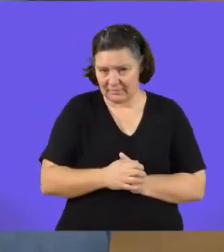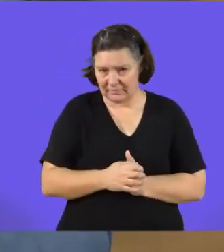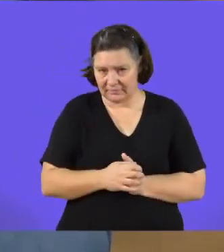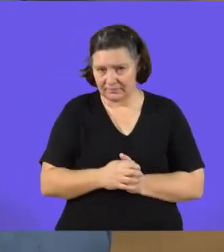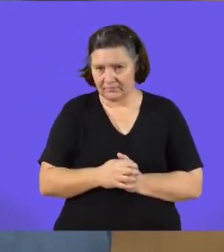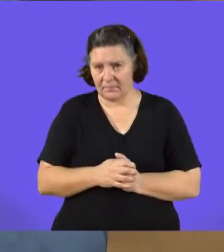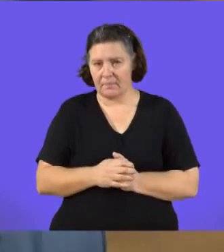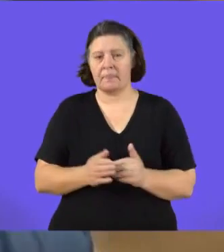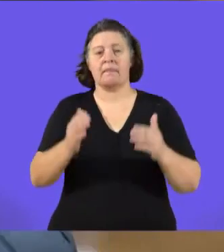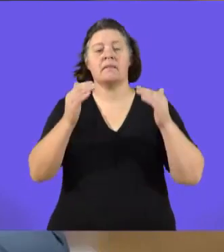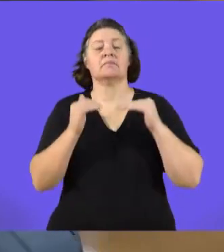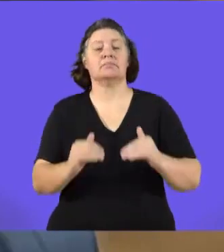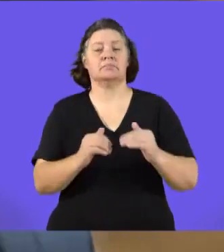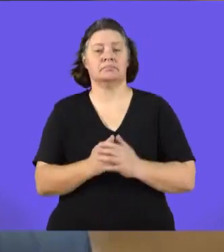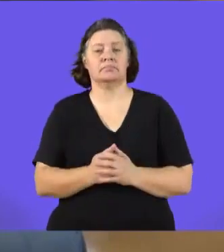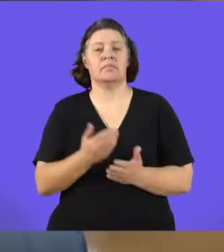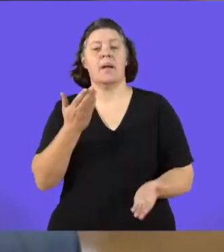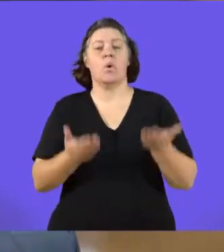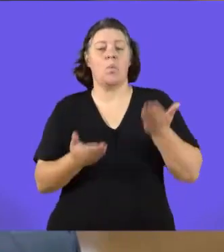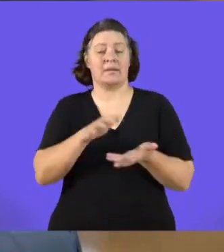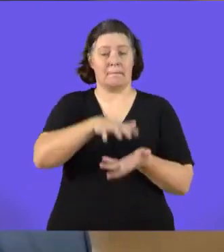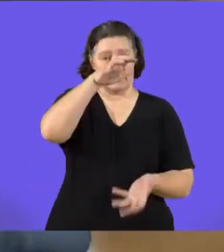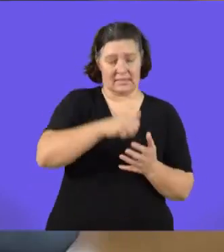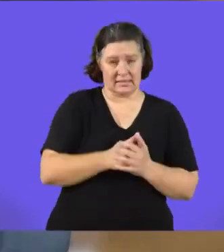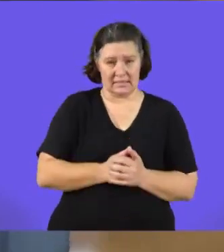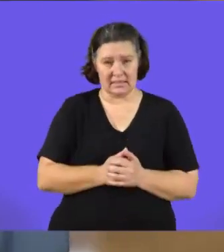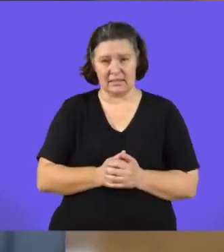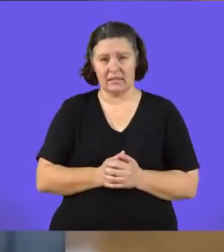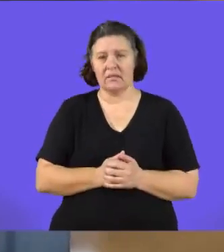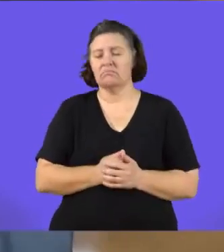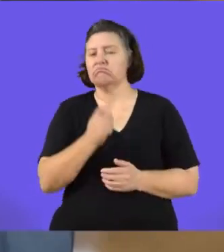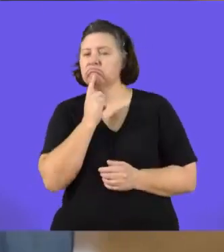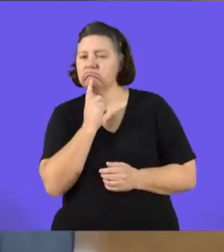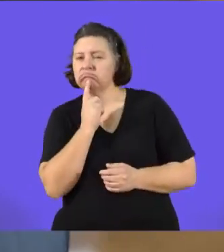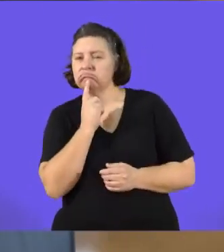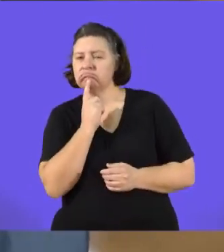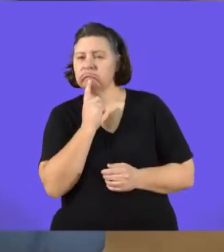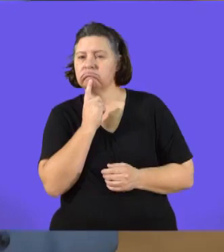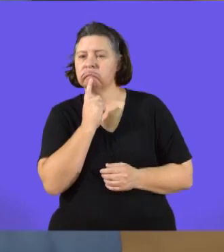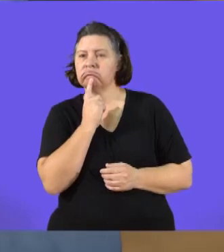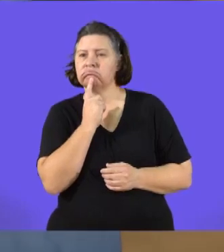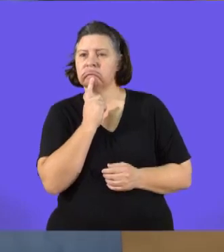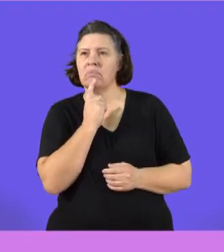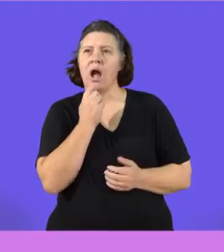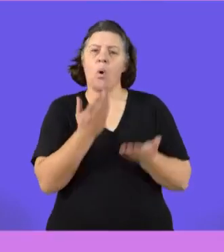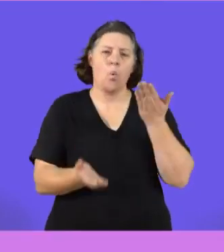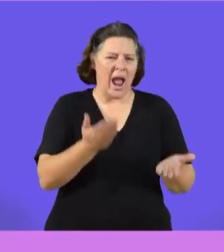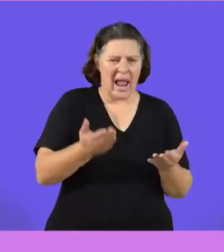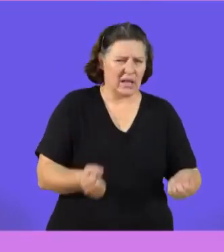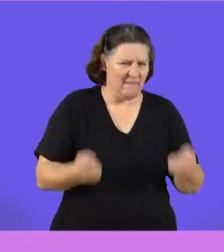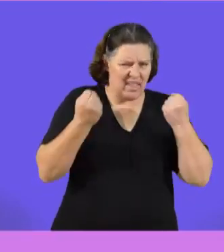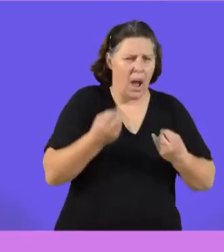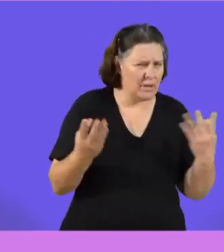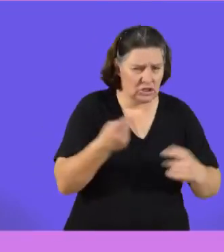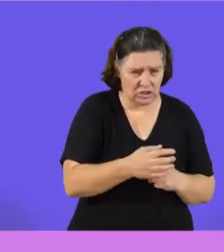moving on, at an application of weight mass, right? So now let's quickly read and interpret the question. Here we